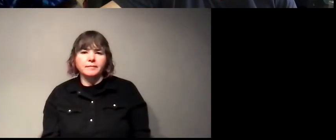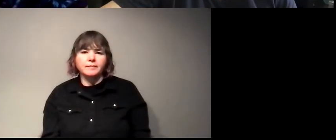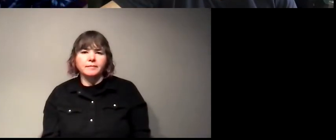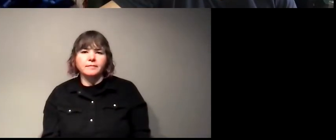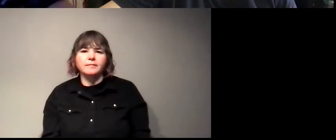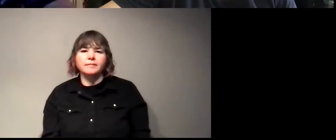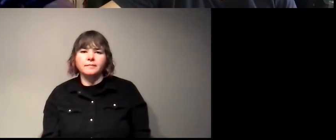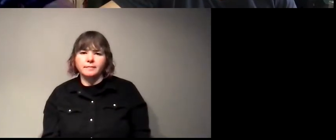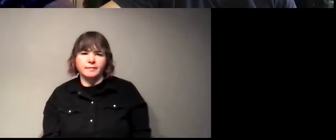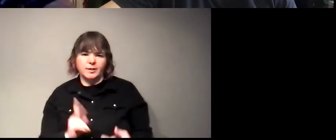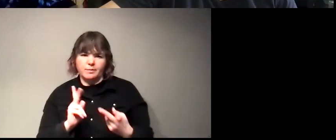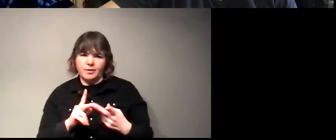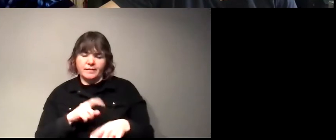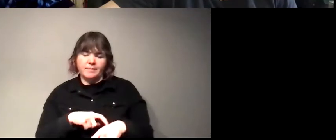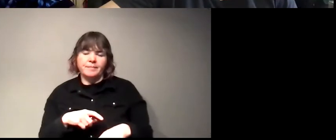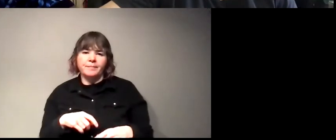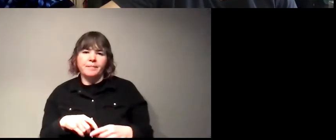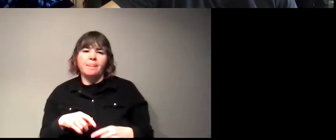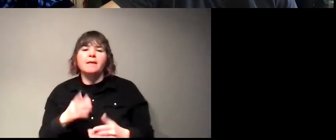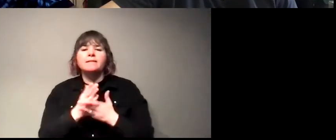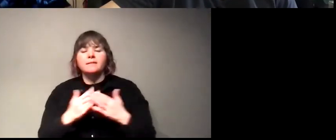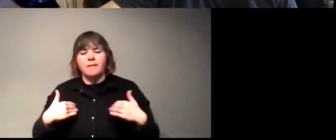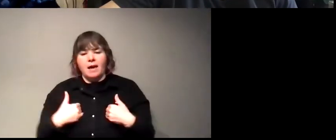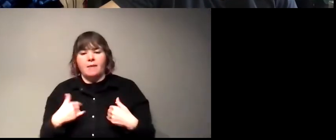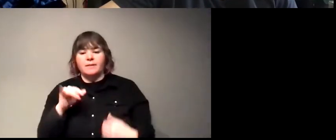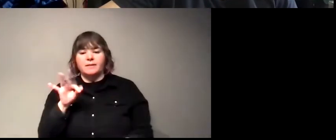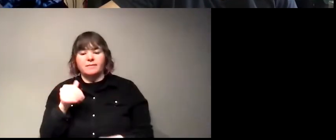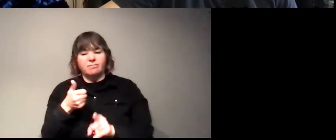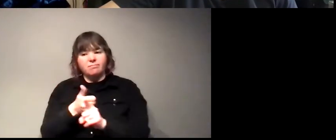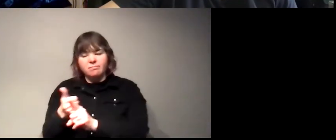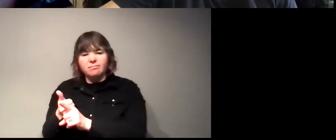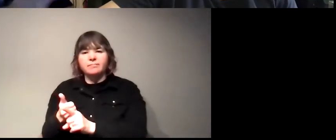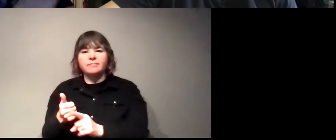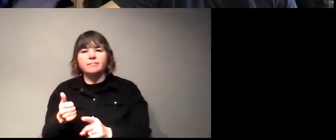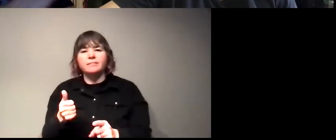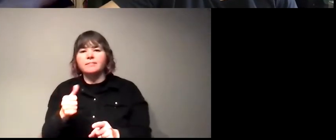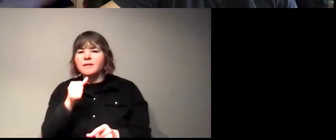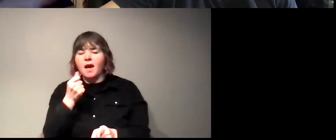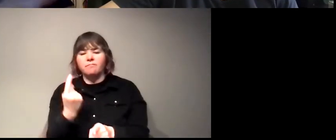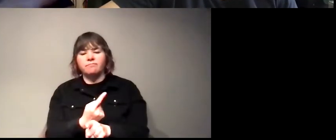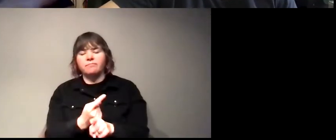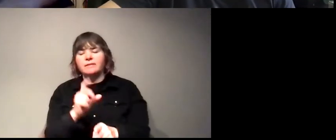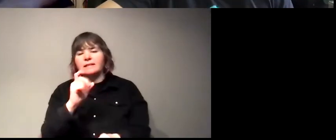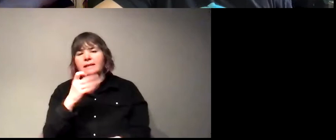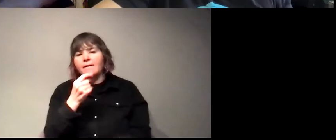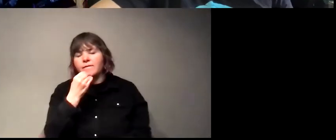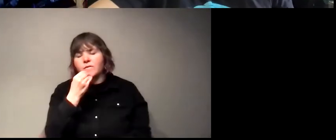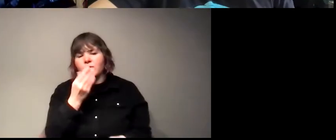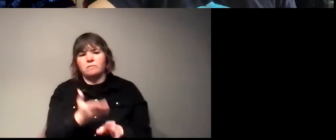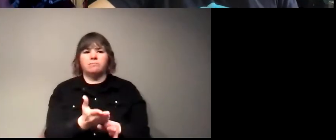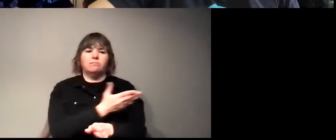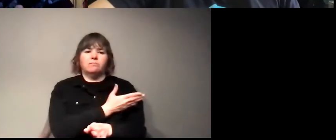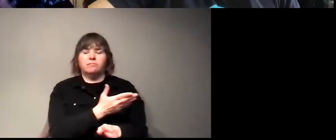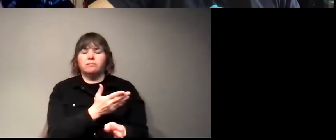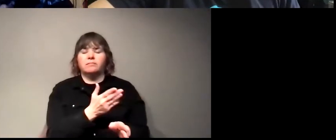Perfect timing. Some of our animals, if they didn't get a proper diet years back, as an adult,